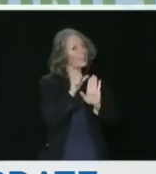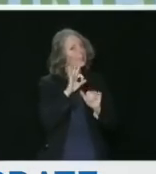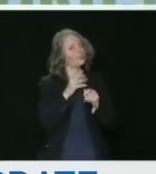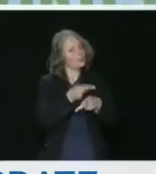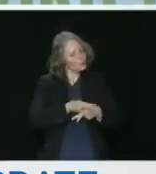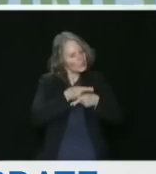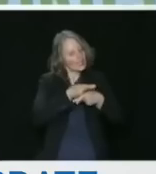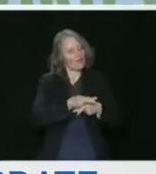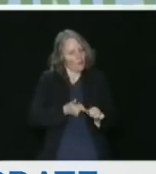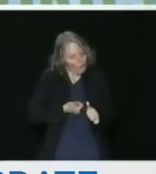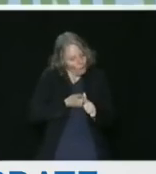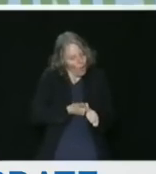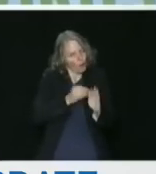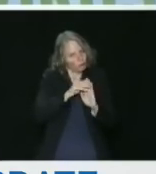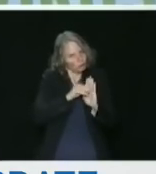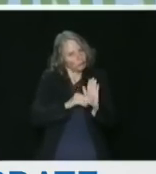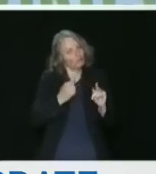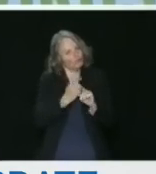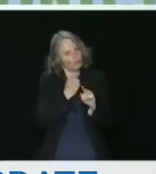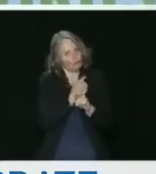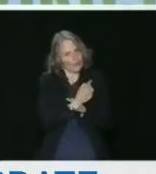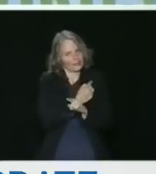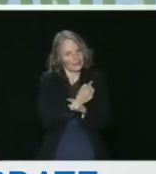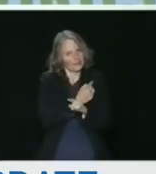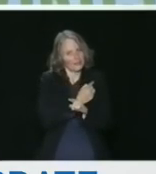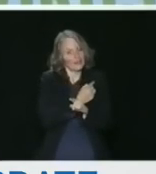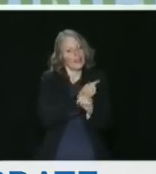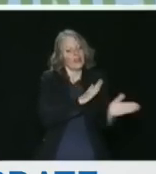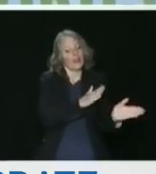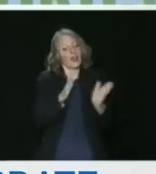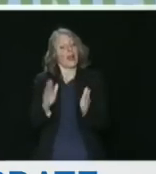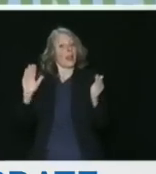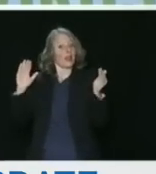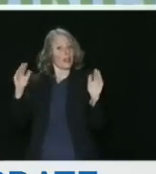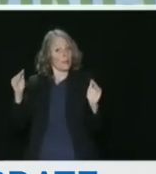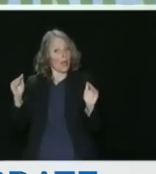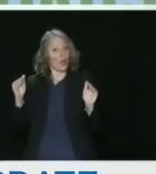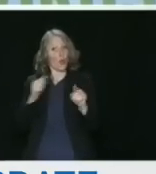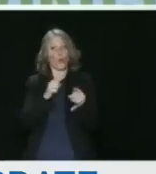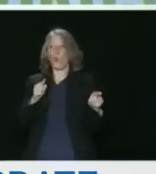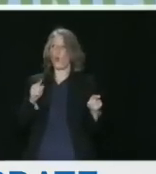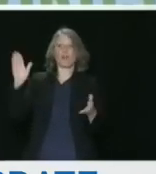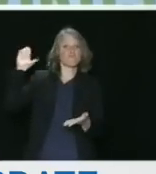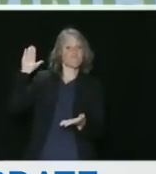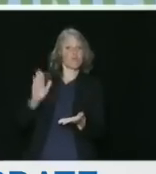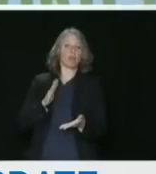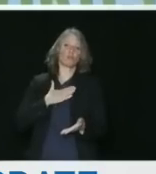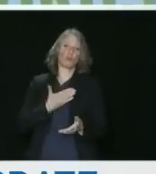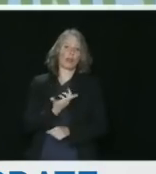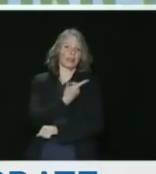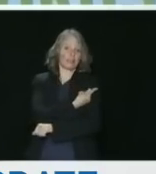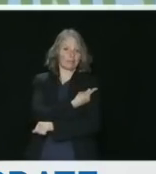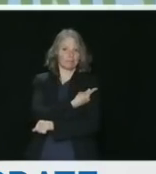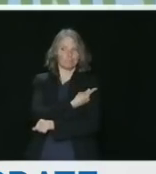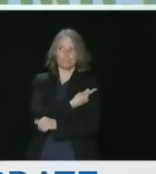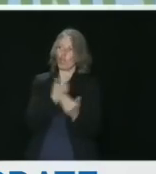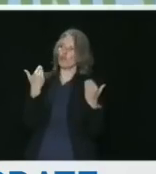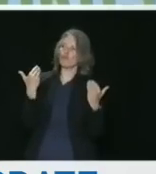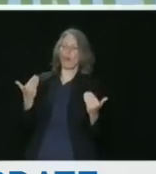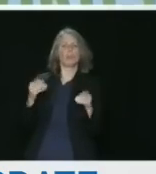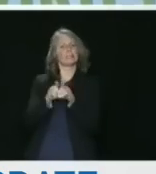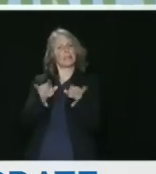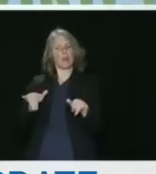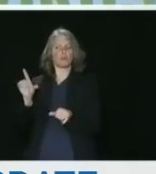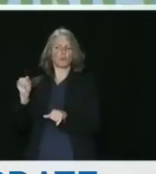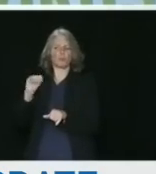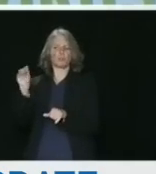fall period that will overwhelm your health system. But if you had a lower vaccine coverage and you lifted your measures at around